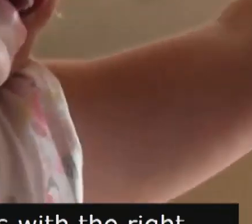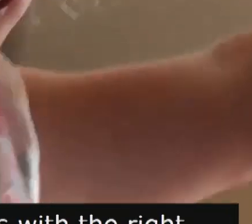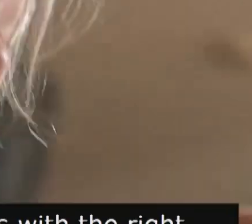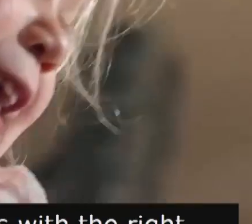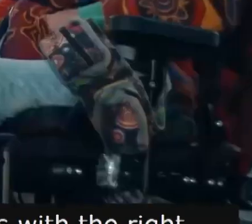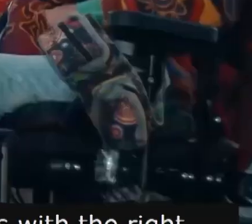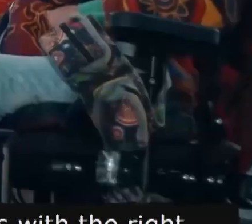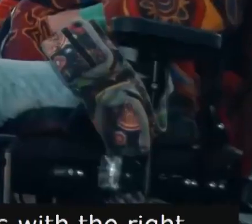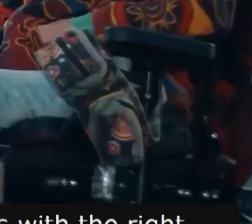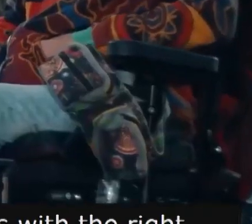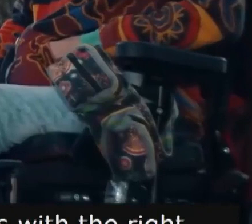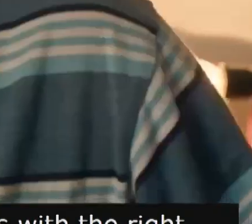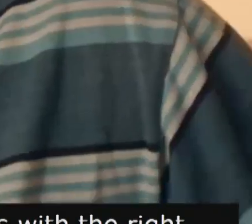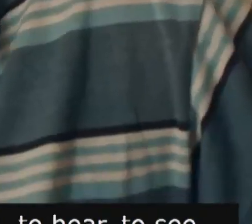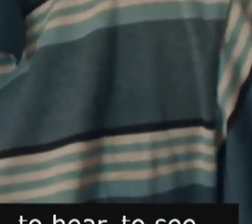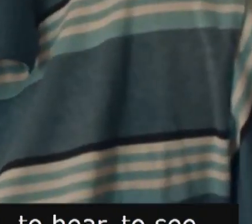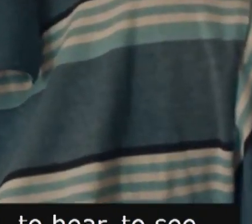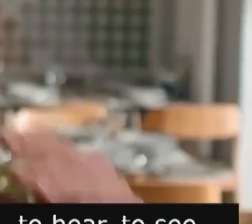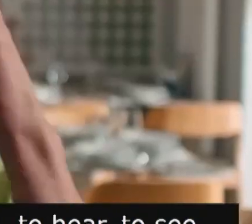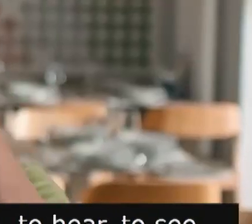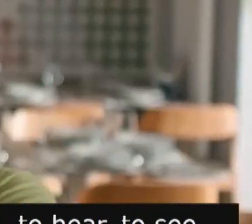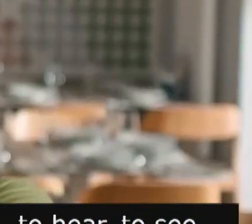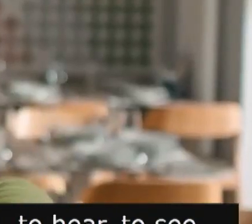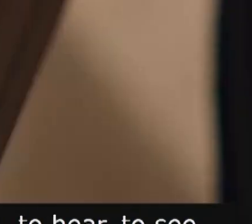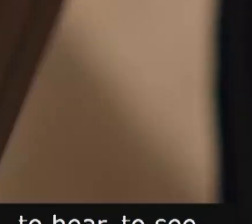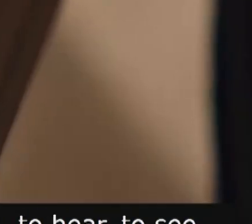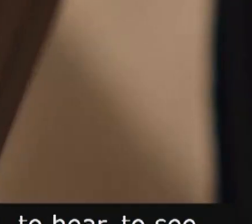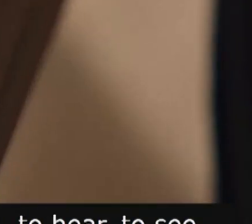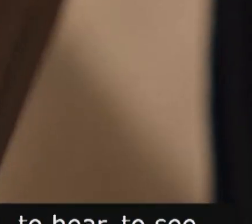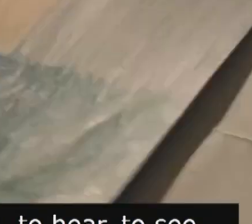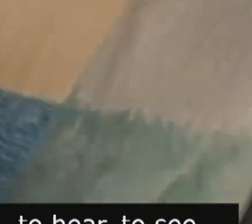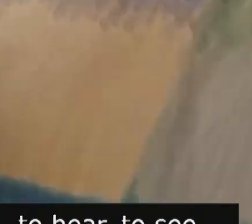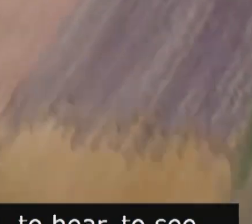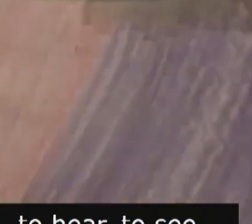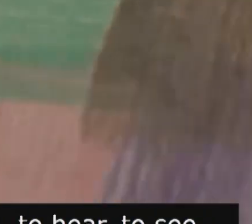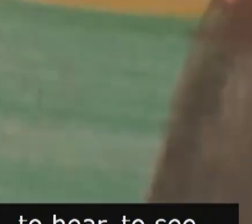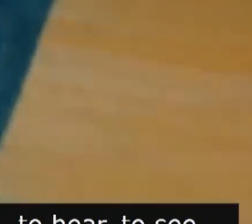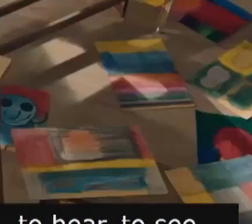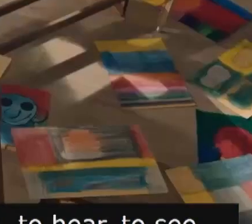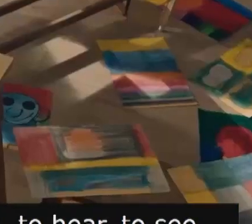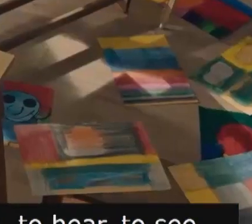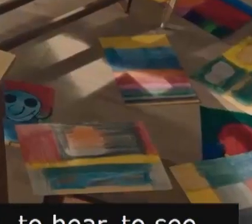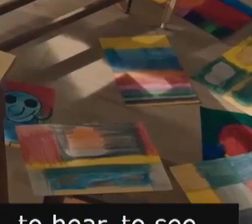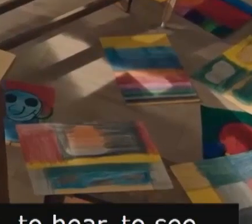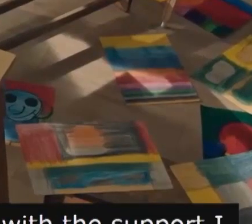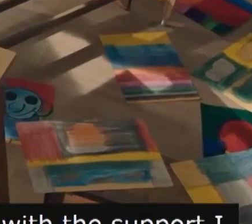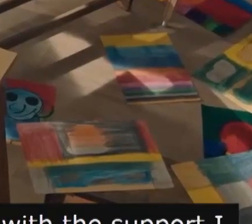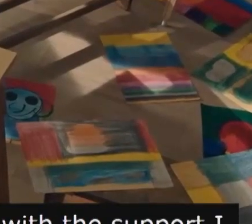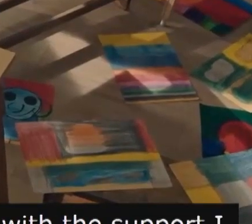can imagine, the future is me, with the support I need to live the way I want.